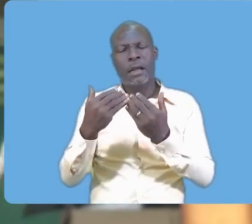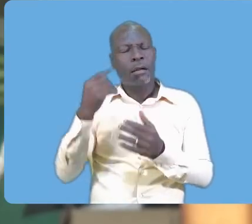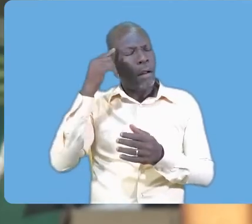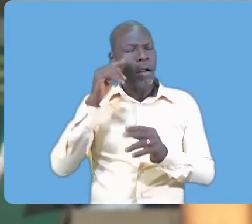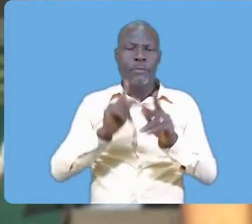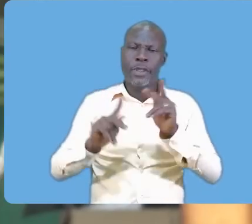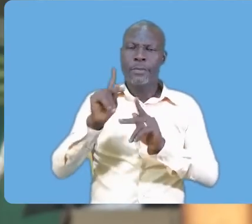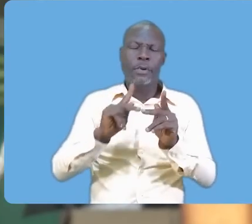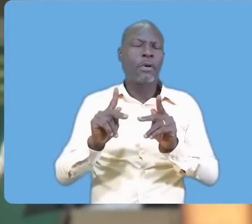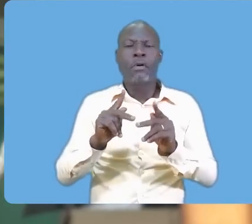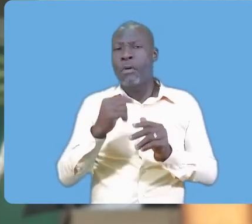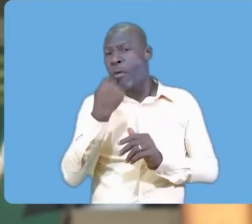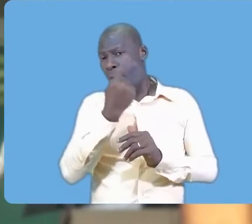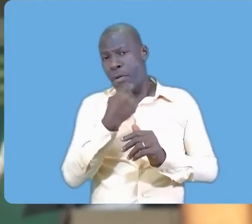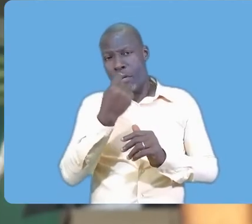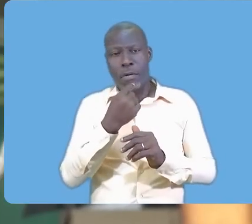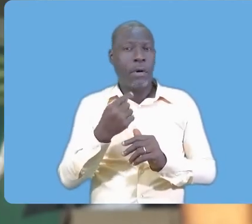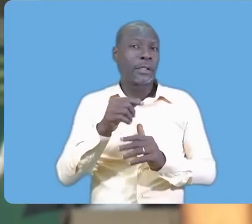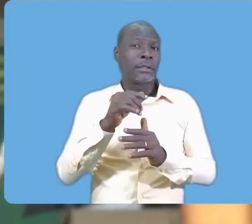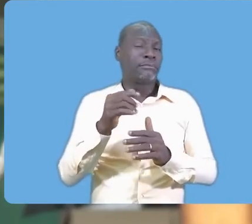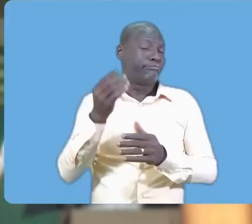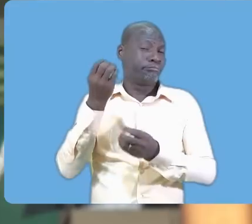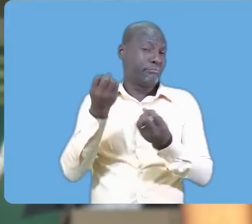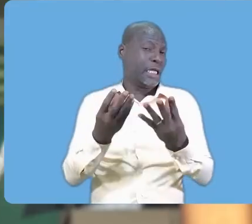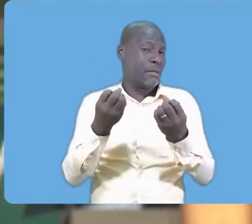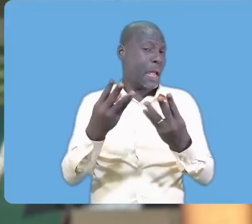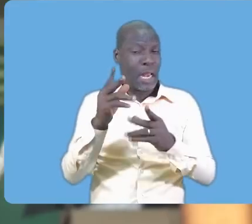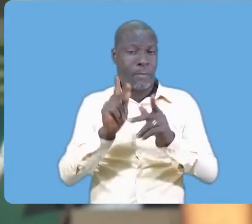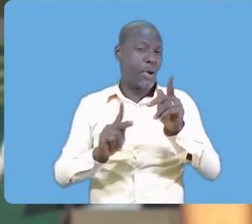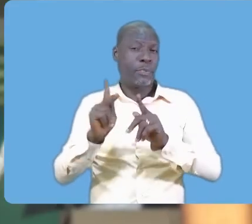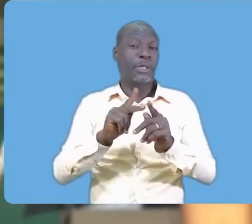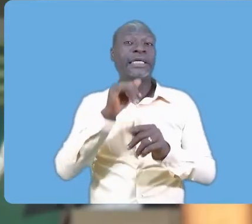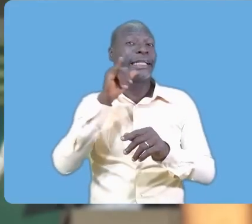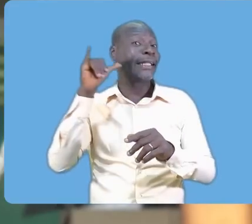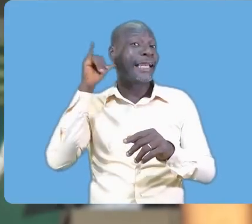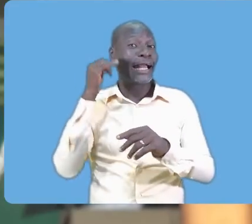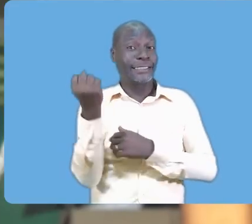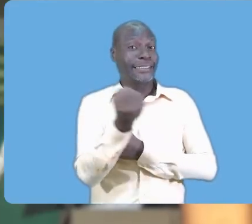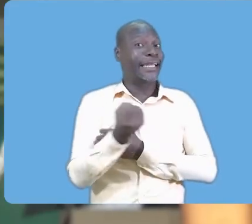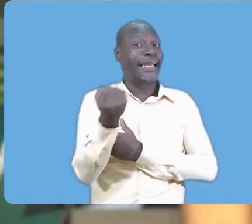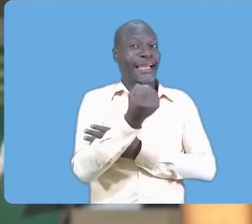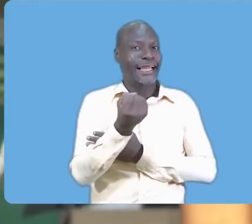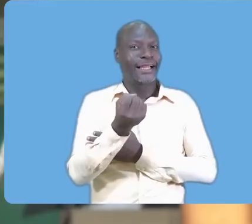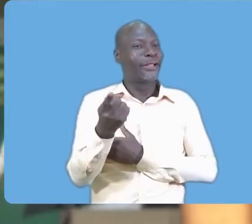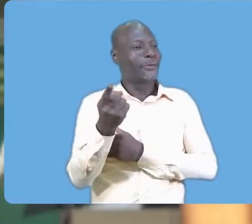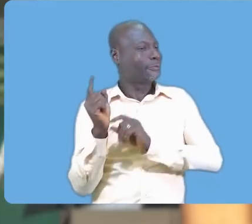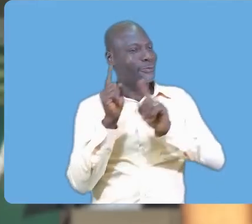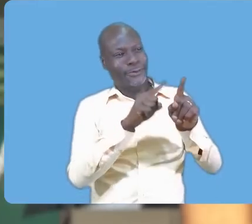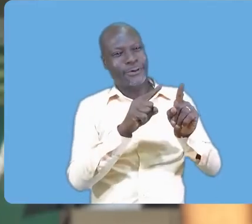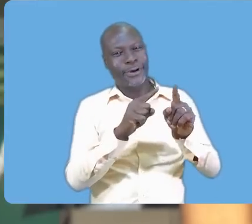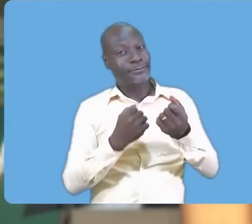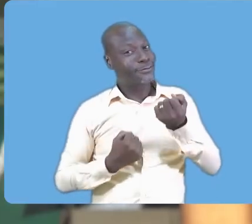ema se yenuanom bebre enra memre dai mobile ema ye kogya